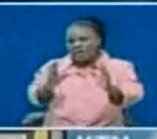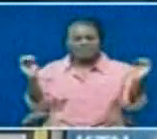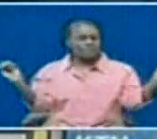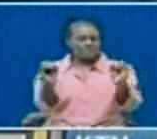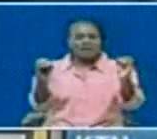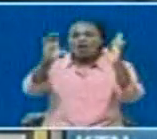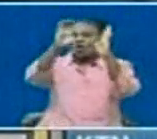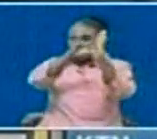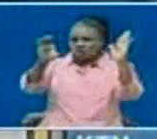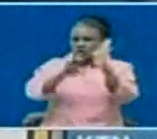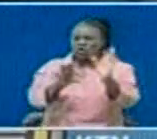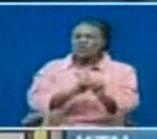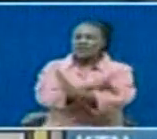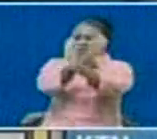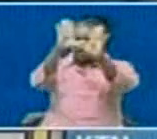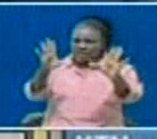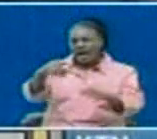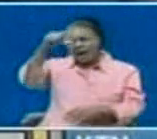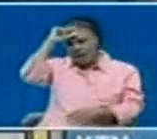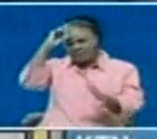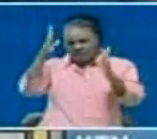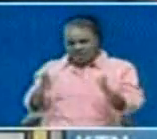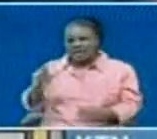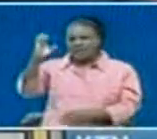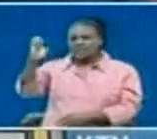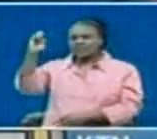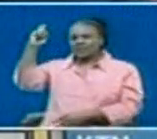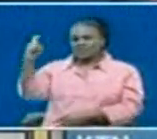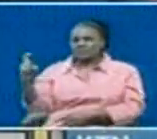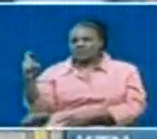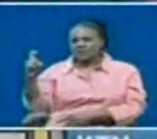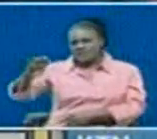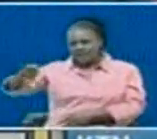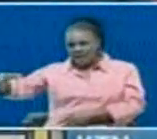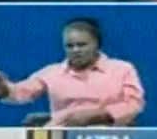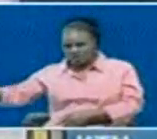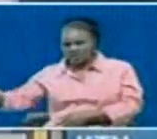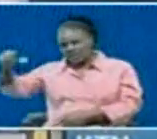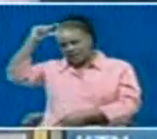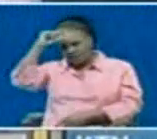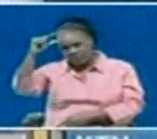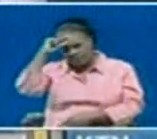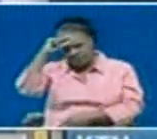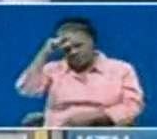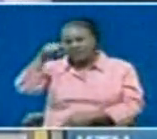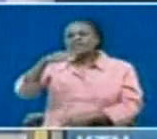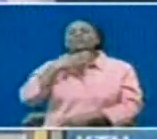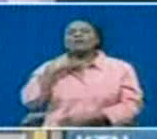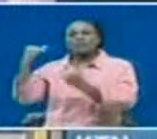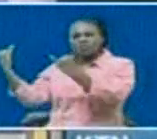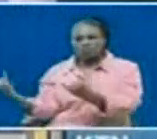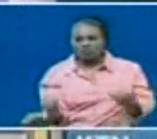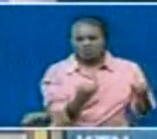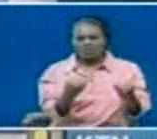The constitution is clear that the governor is the chief executive of the county government. The act seeks to introduce